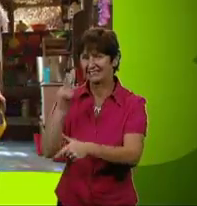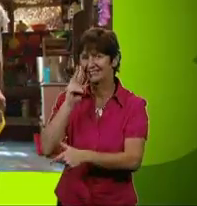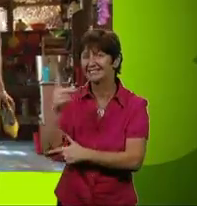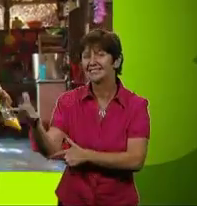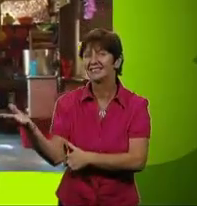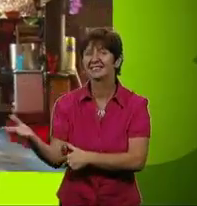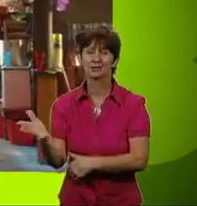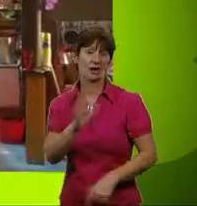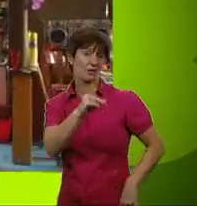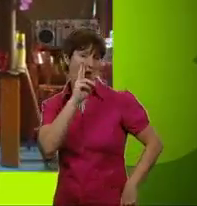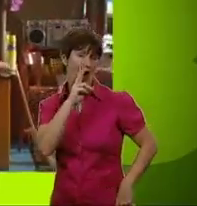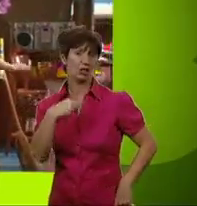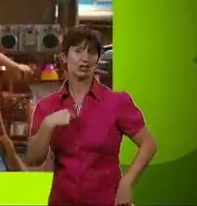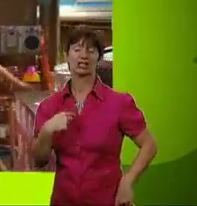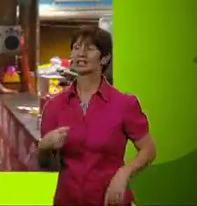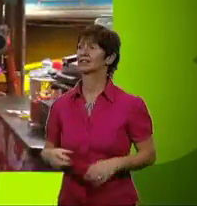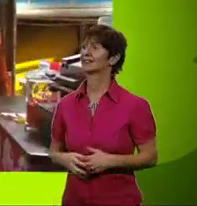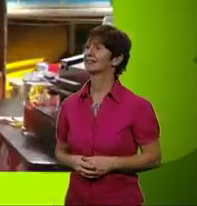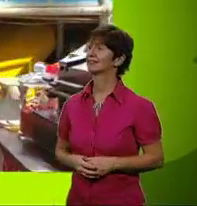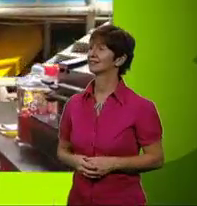me and weep.